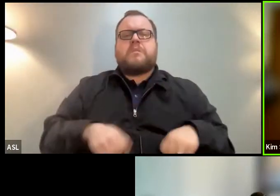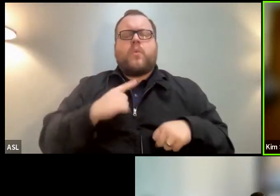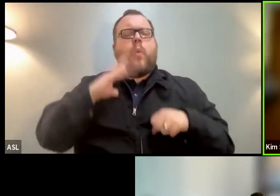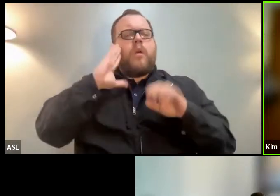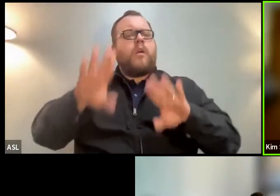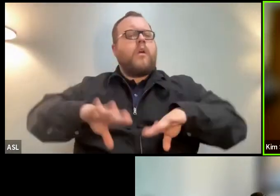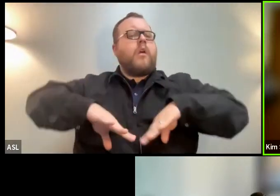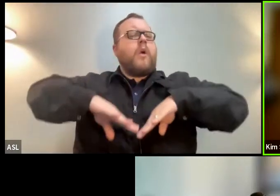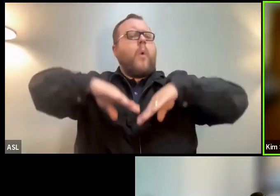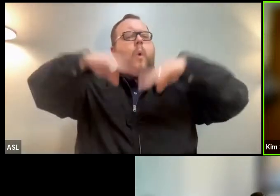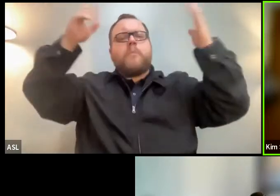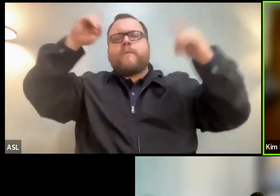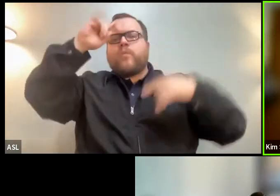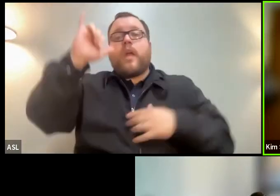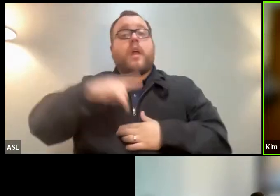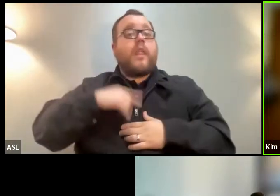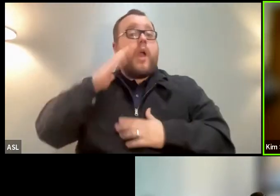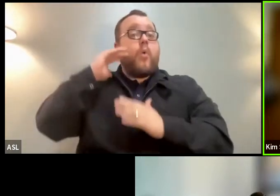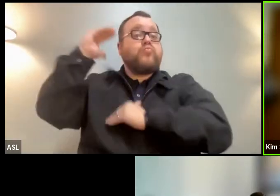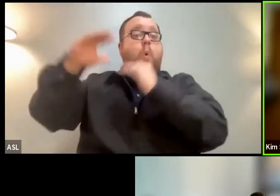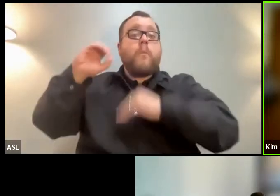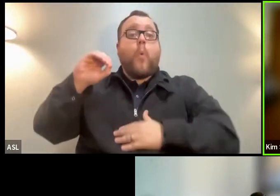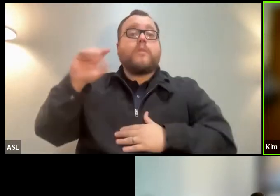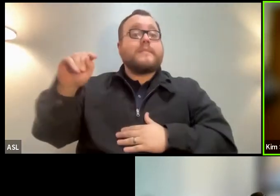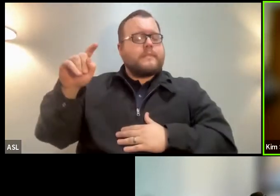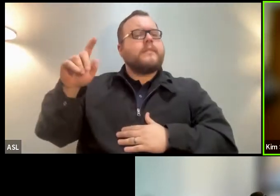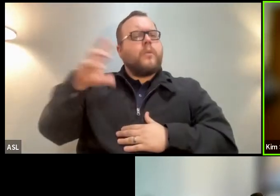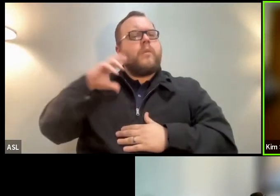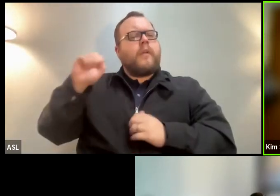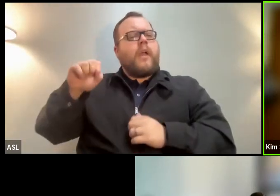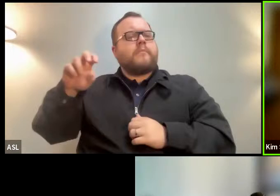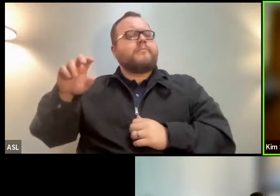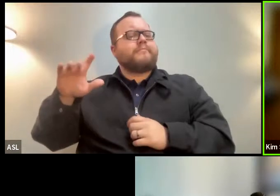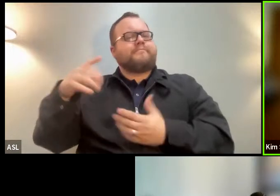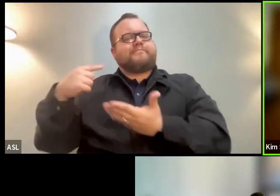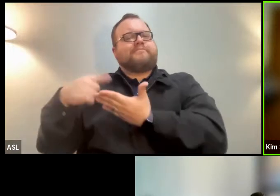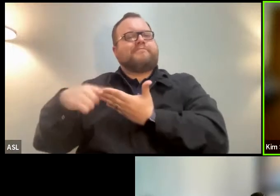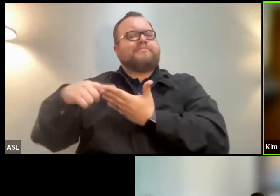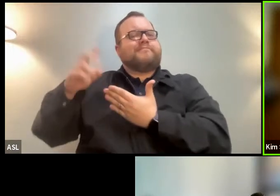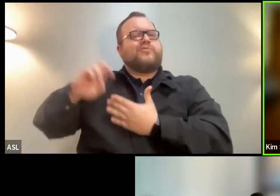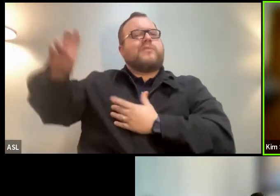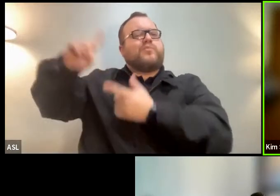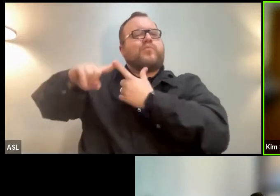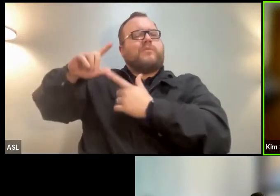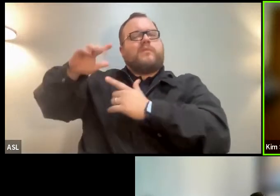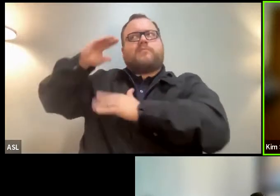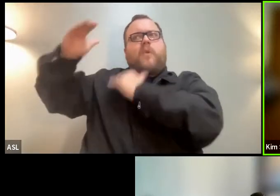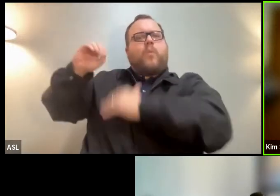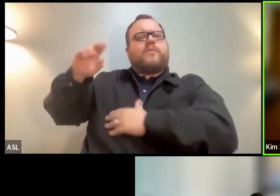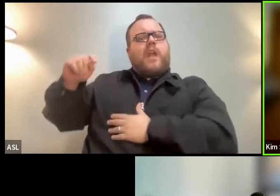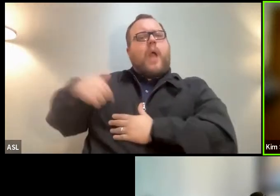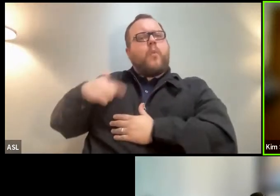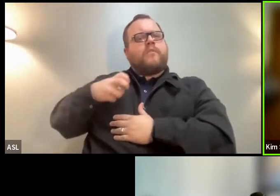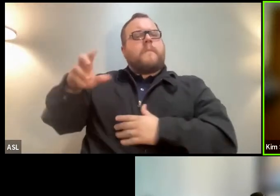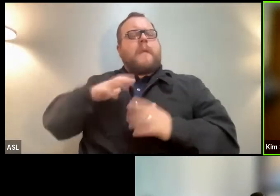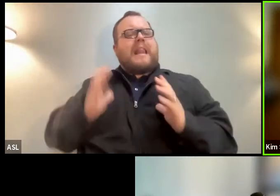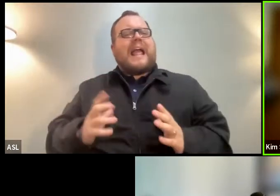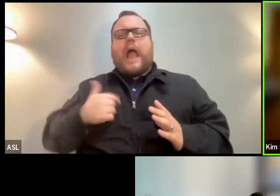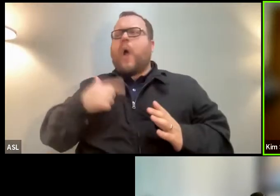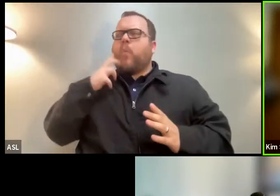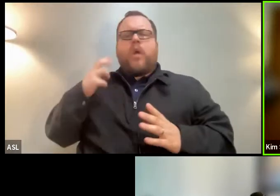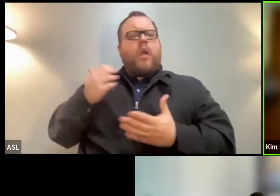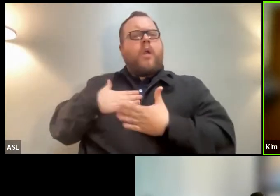like adult OTs who I want to transition some of my clients to. Like, I'm here to kind of help you through